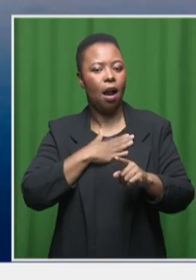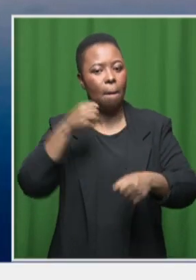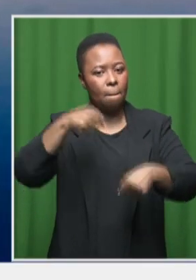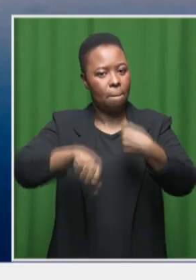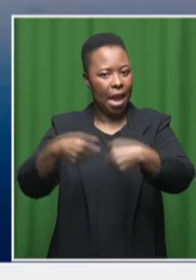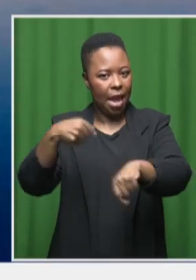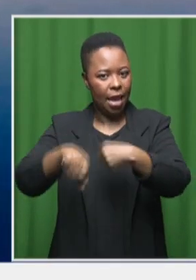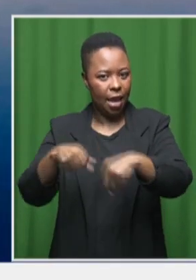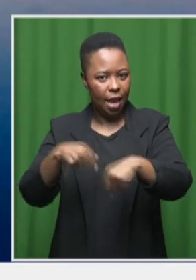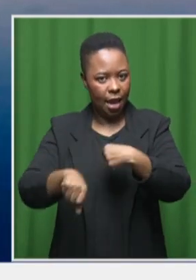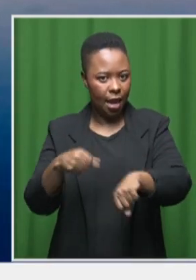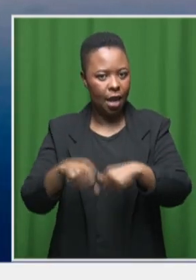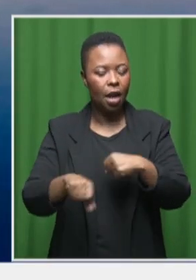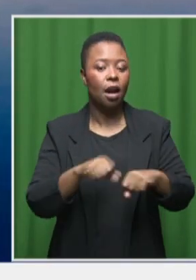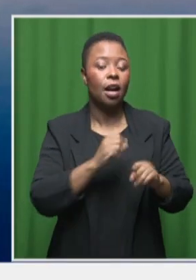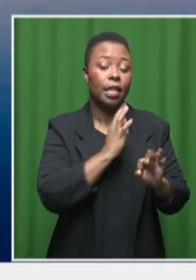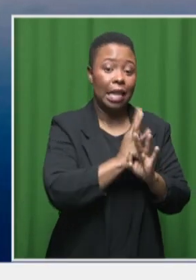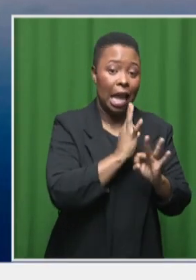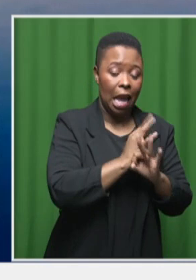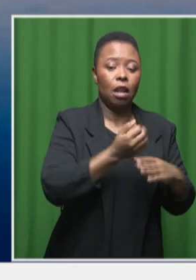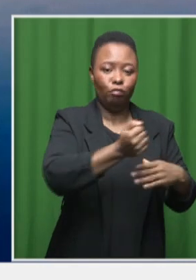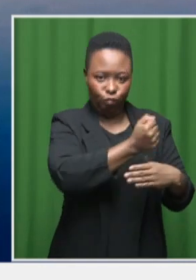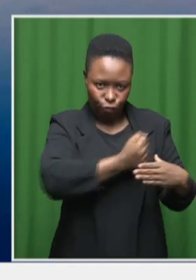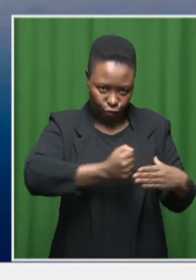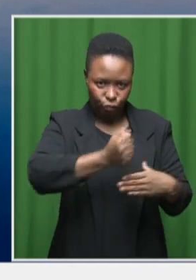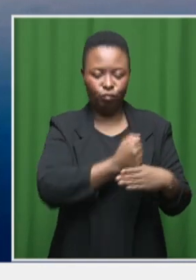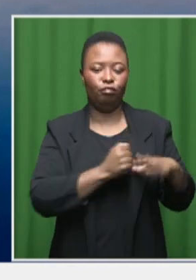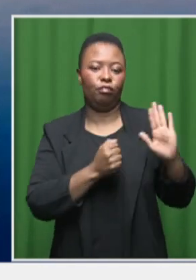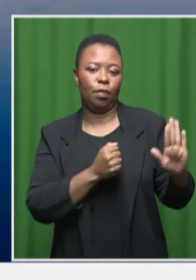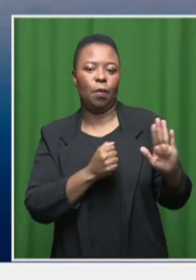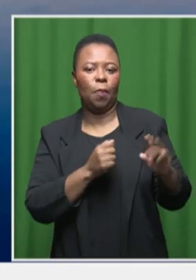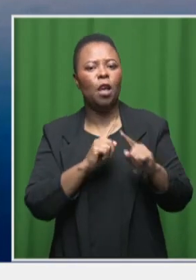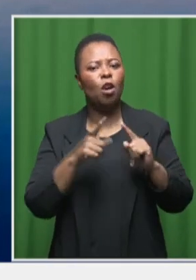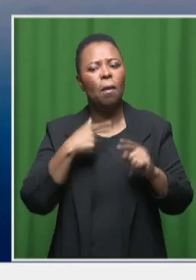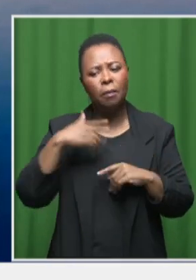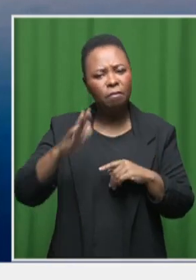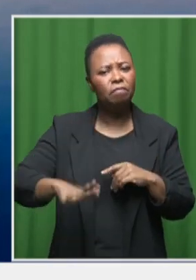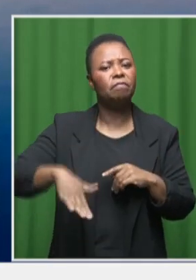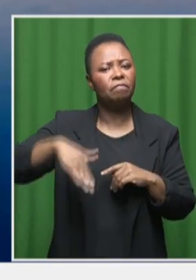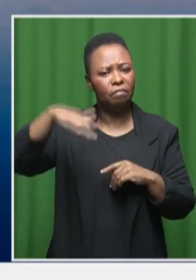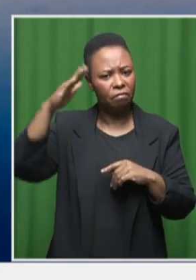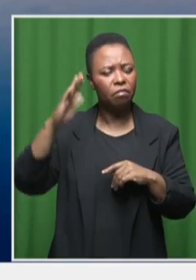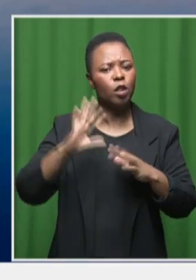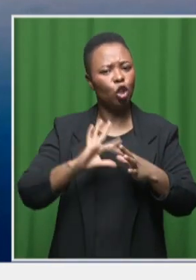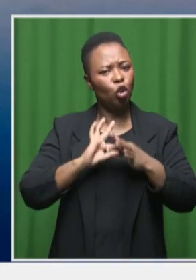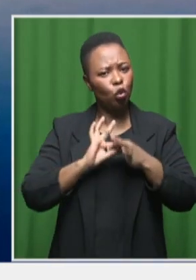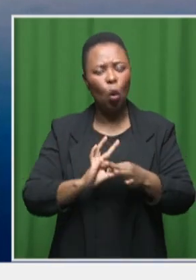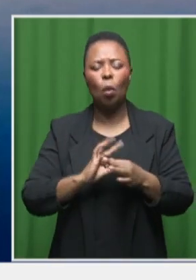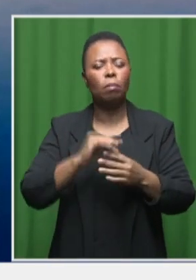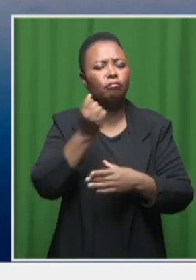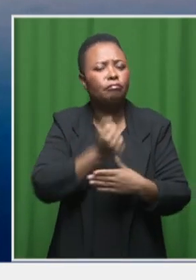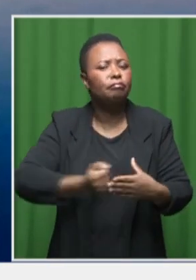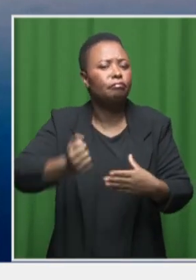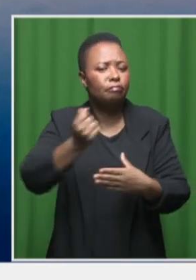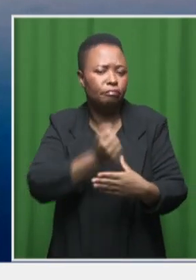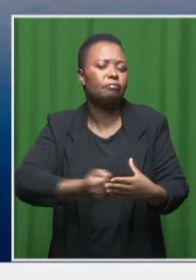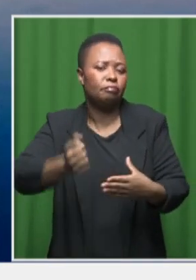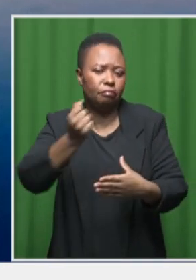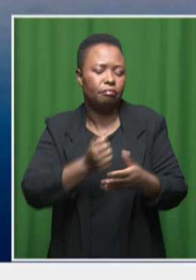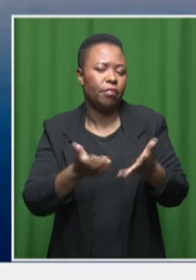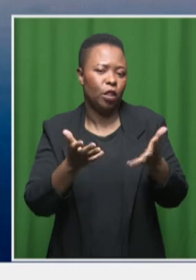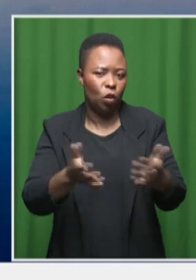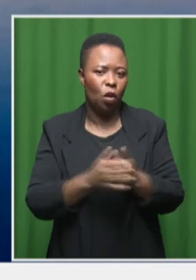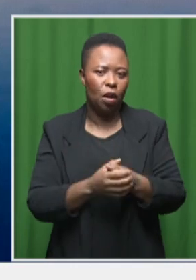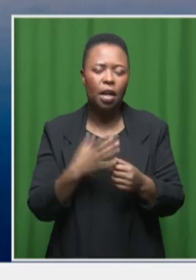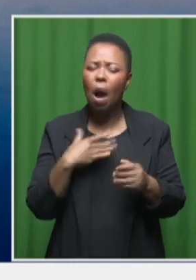on the cooking side. Right. So I just grew up in a home where we just cook. So I was just like, so why